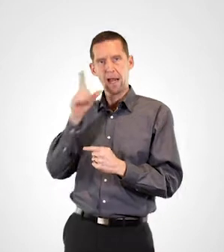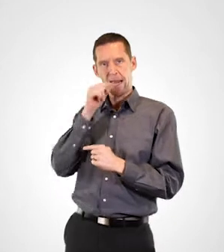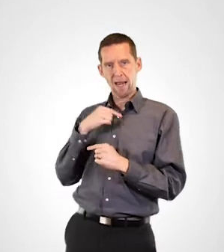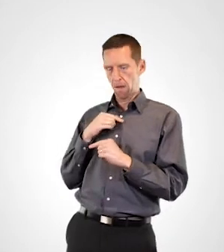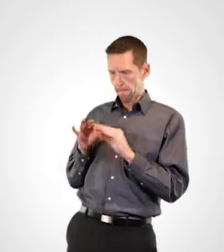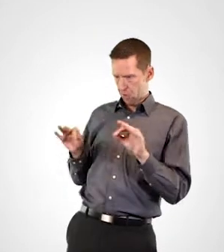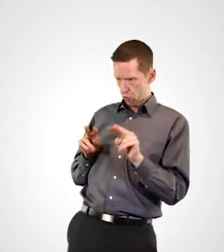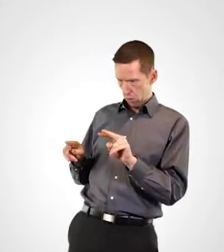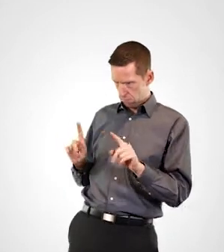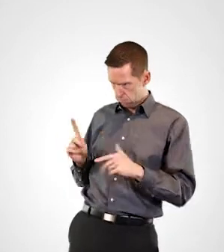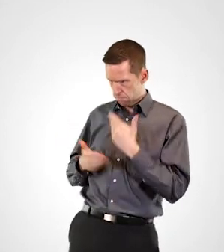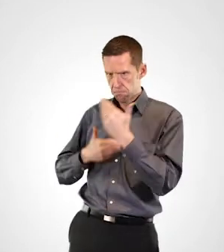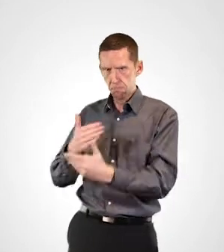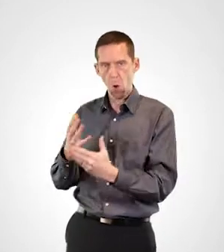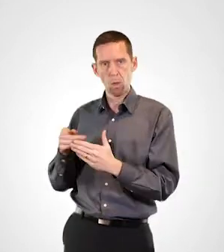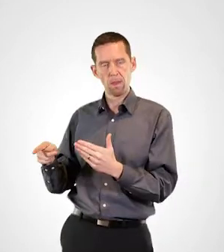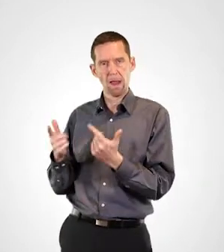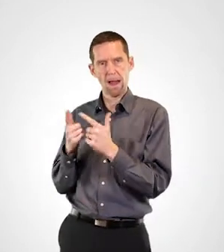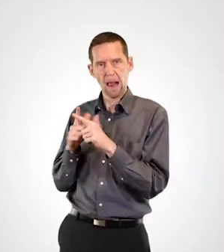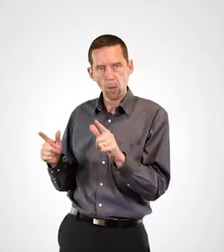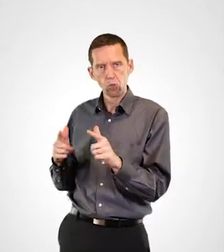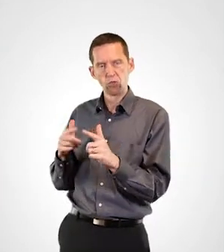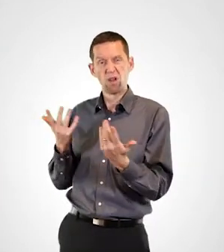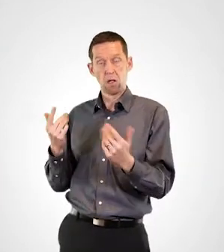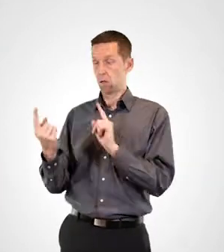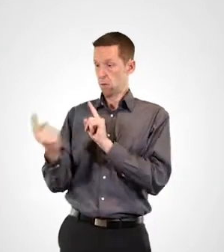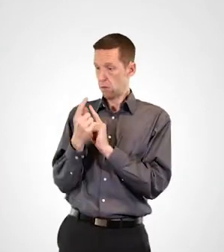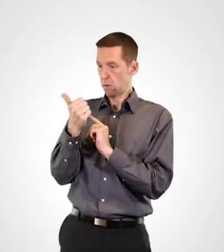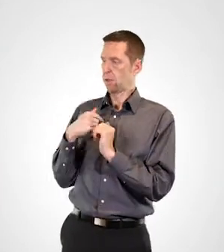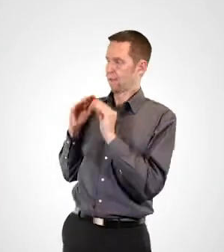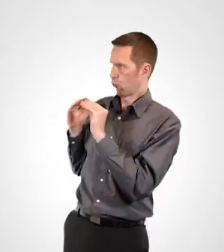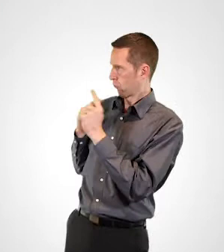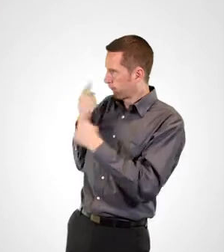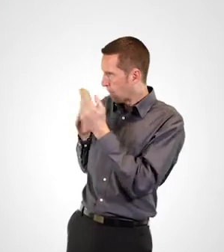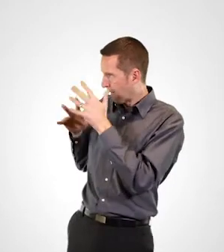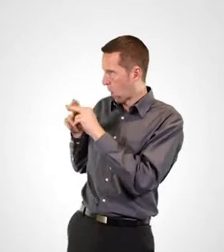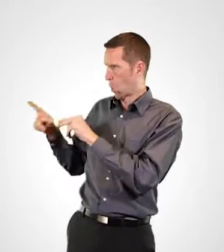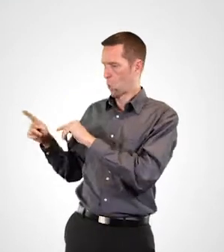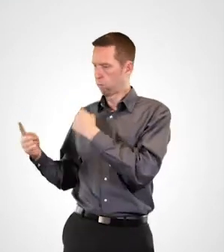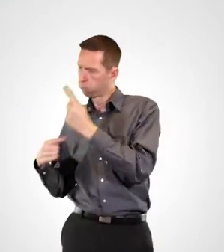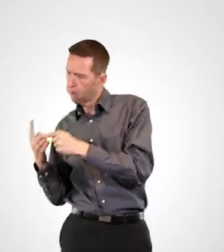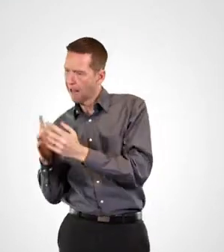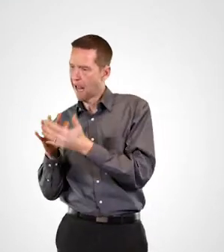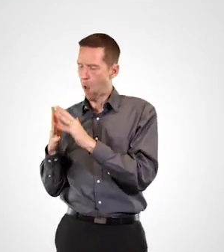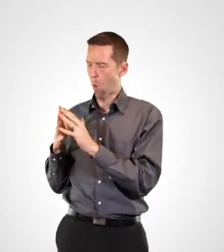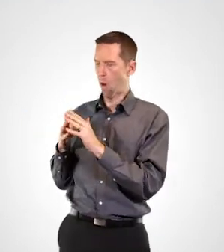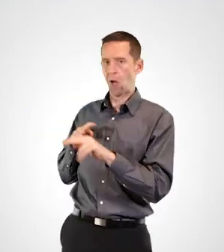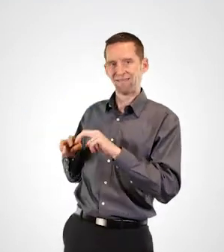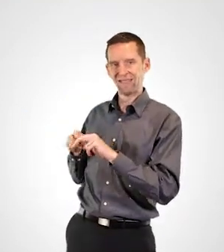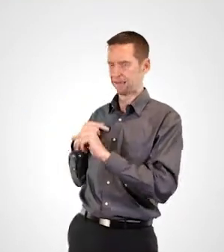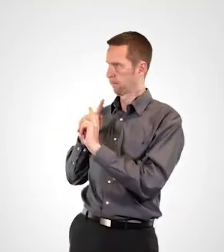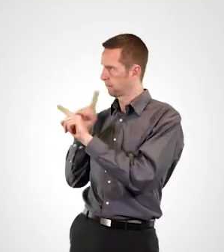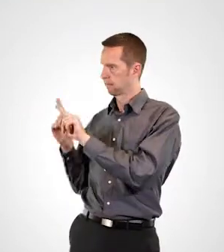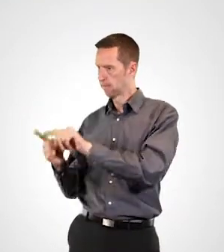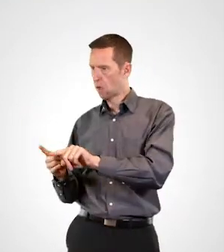foundation. So how solid is what's happening? It's all very well to come into the clinic and we teach the parent and teach the parent to teach the child and do our little activities, but